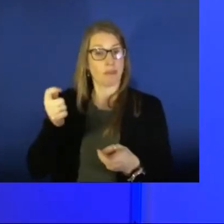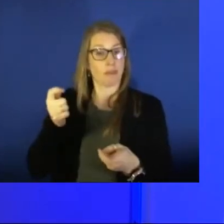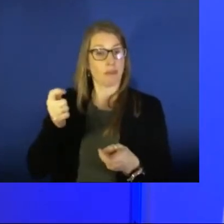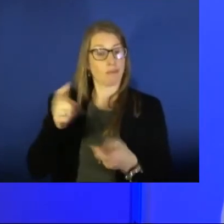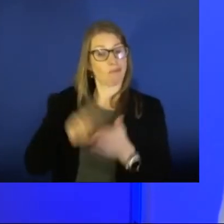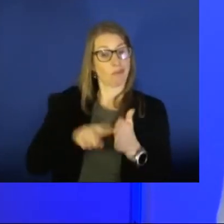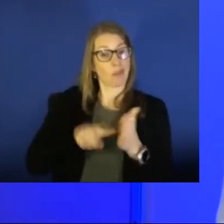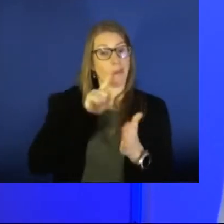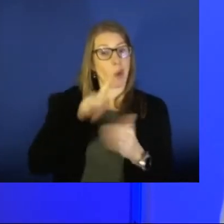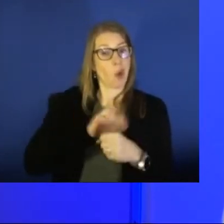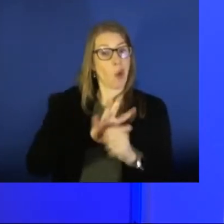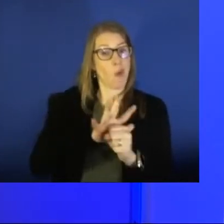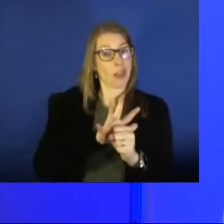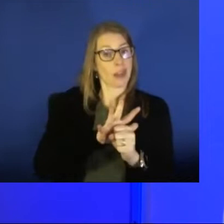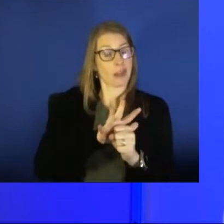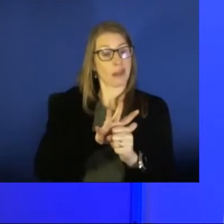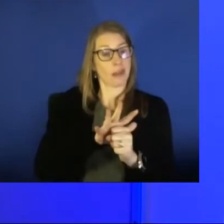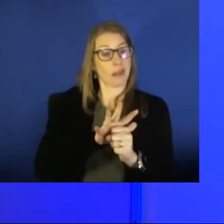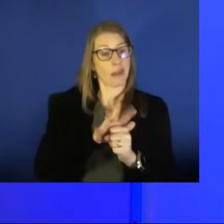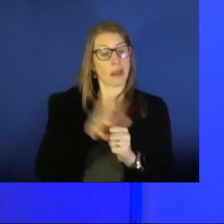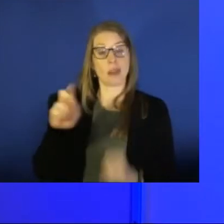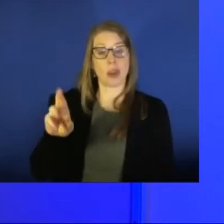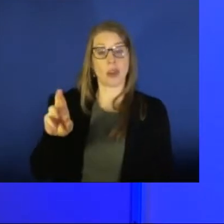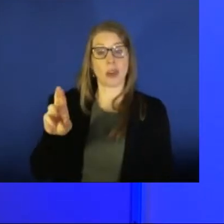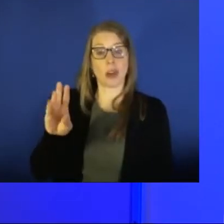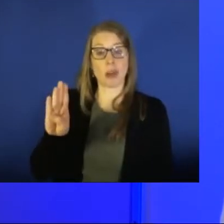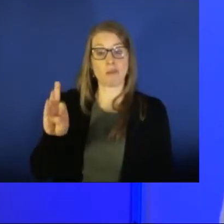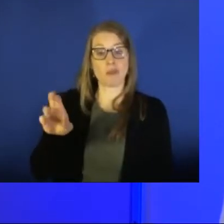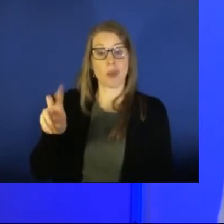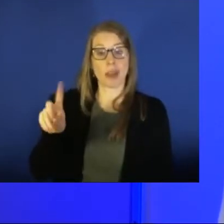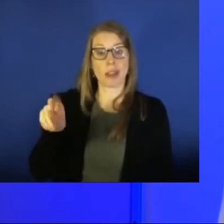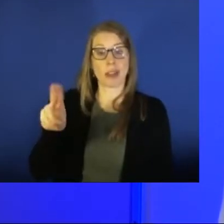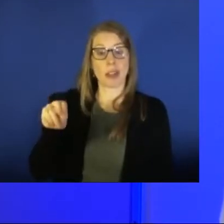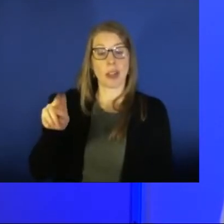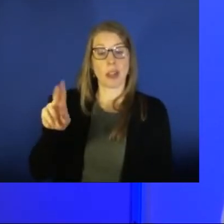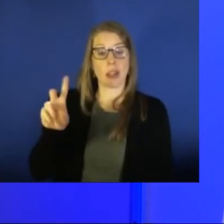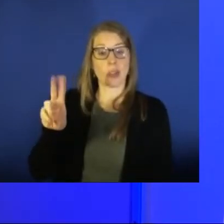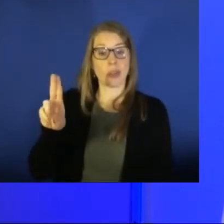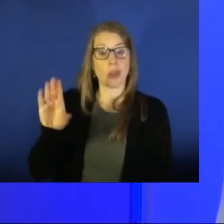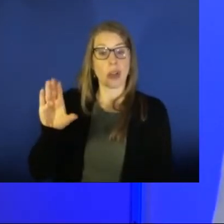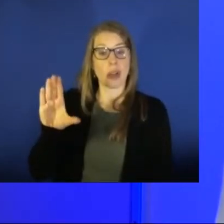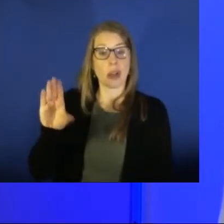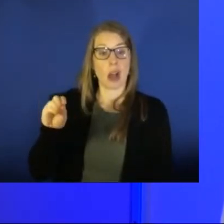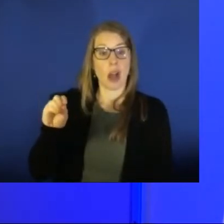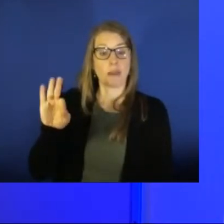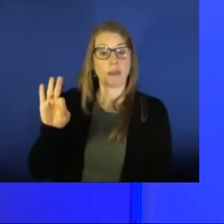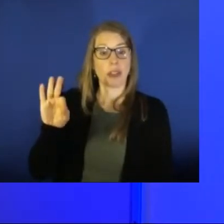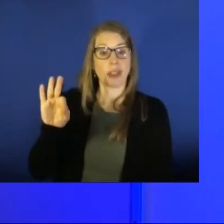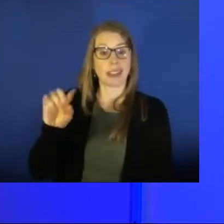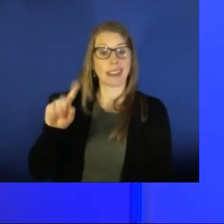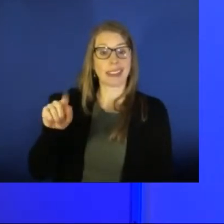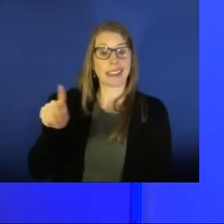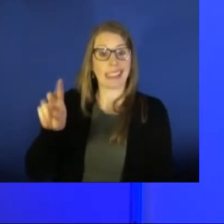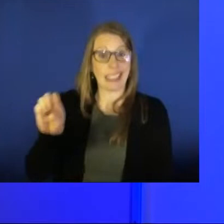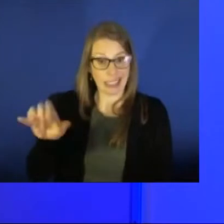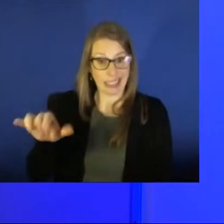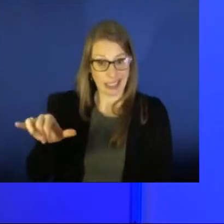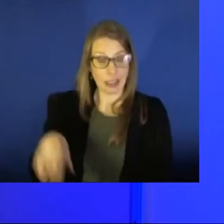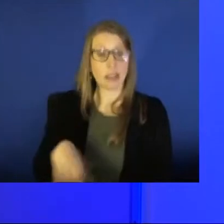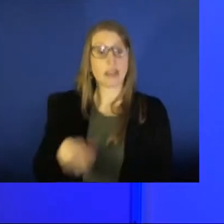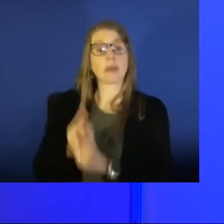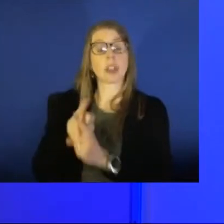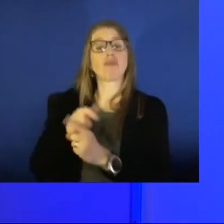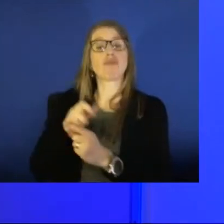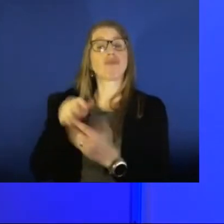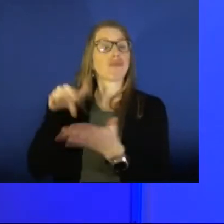COVID, and Dr. Brandon Dukoski on the main campus got an ALA grant looking at antibodies with COVID.